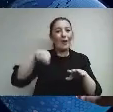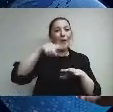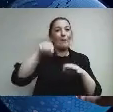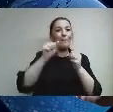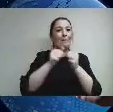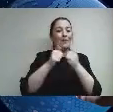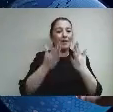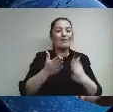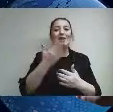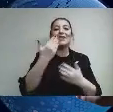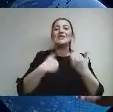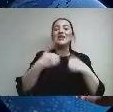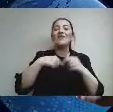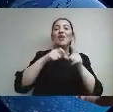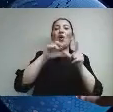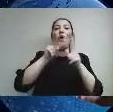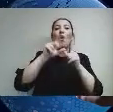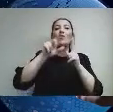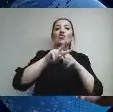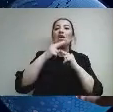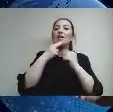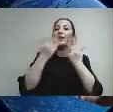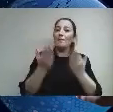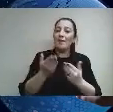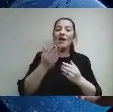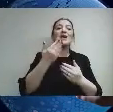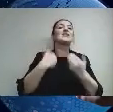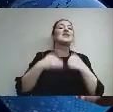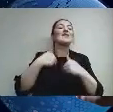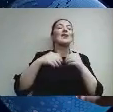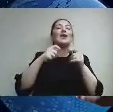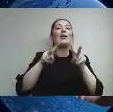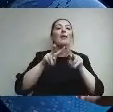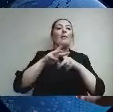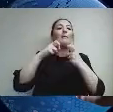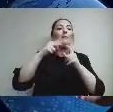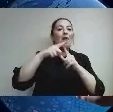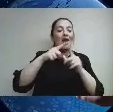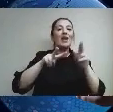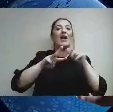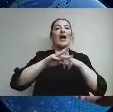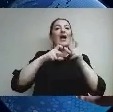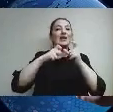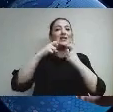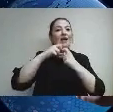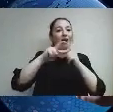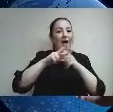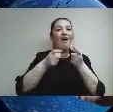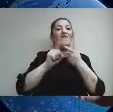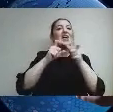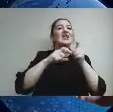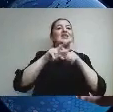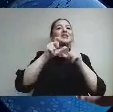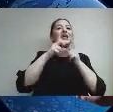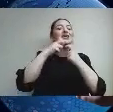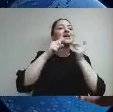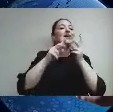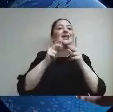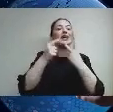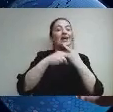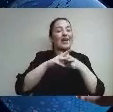and Sadriye, I'd like to thank them for their perfect entrepreneurship